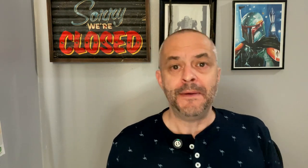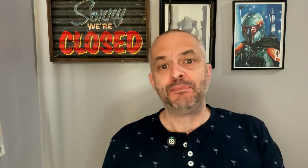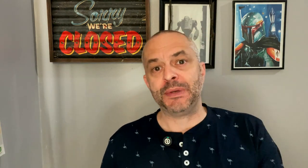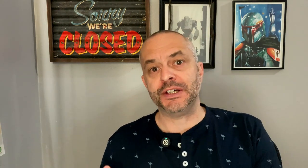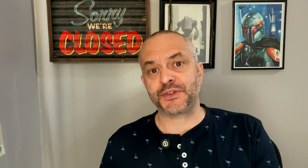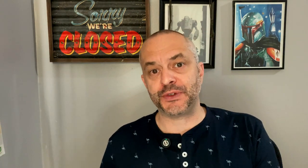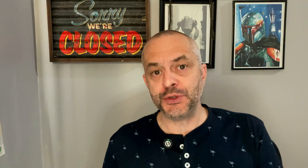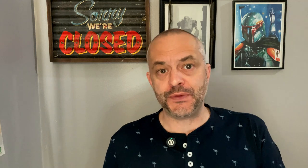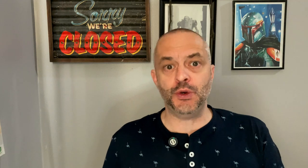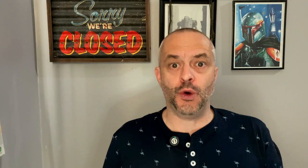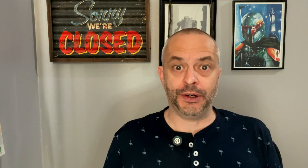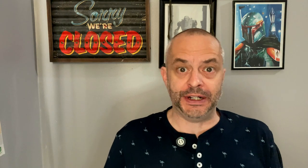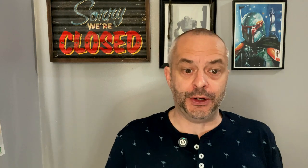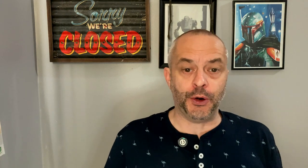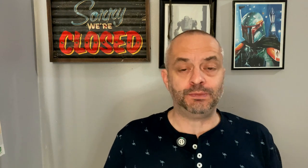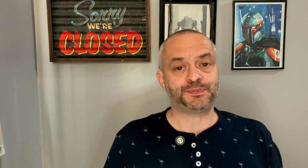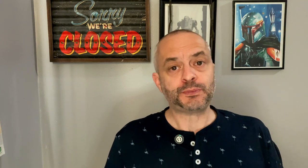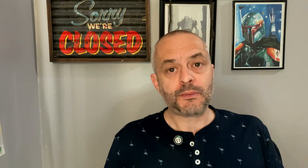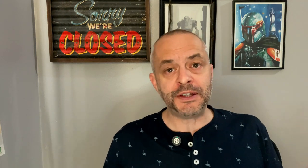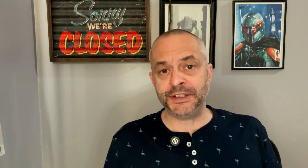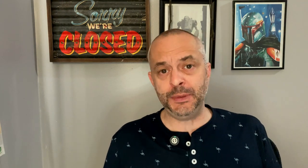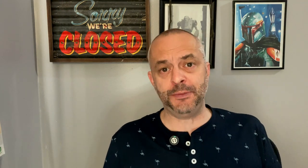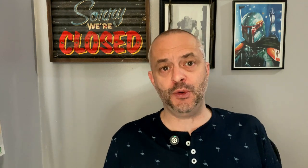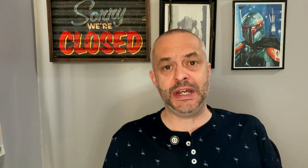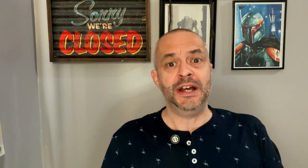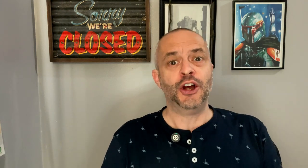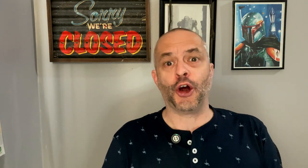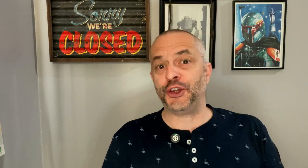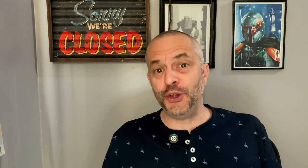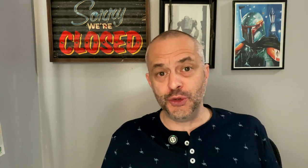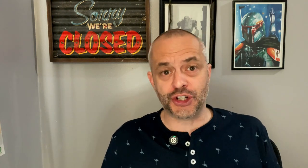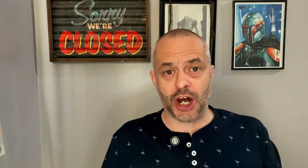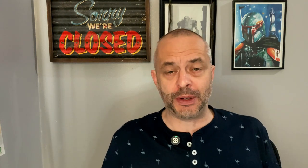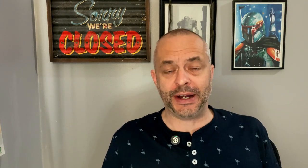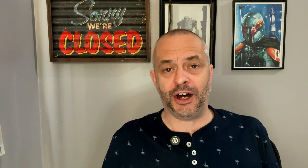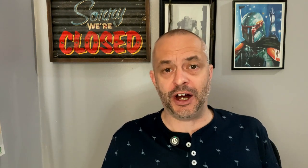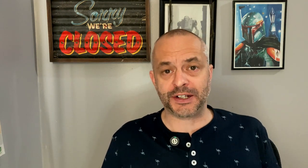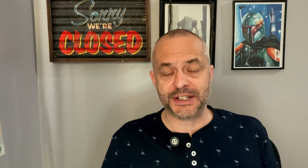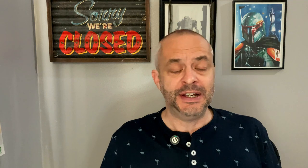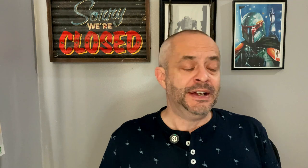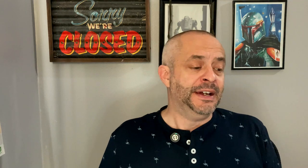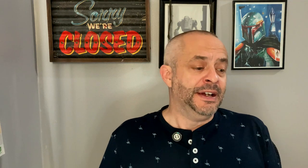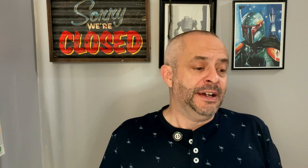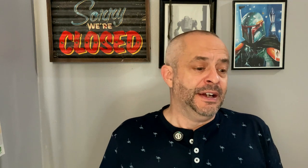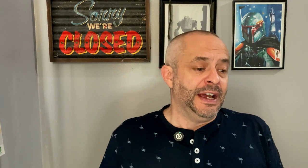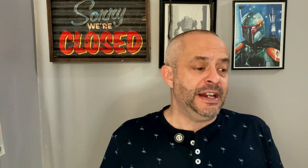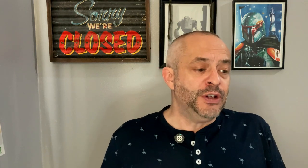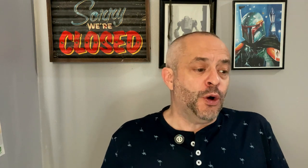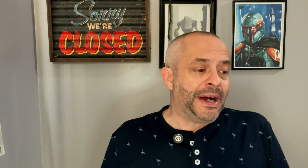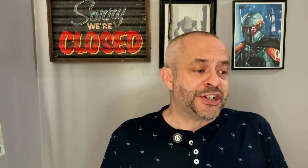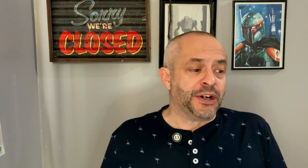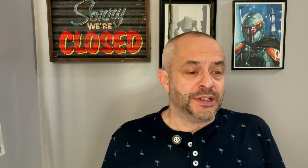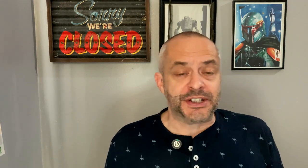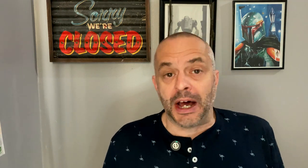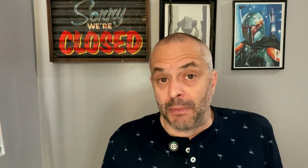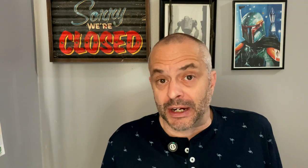politics, because for those of you who aren't in the know, the WWE are huge copyright hawks. And even though